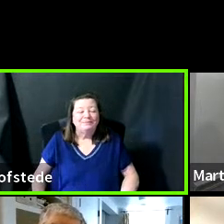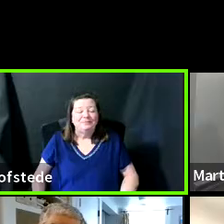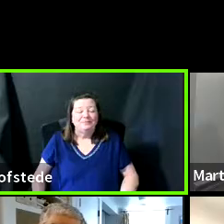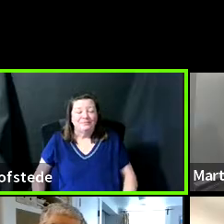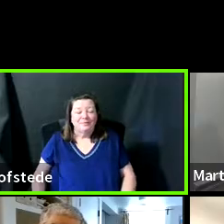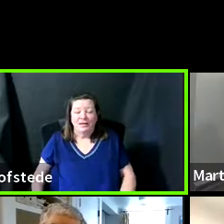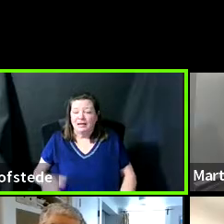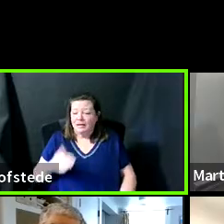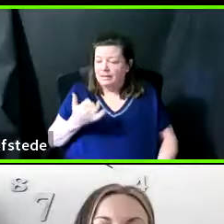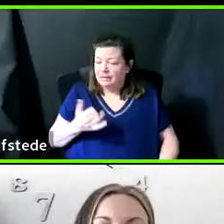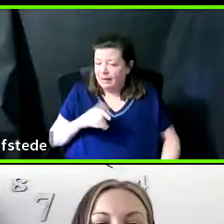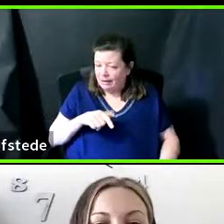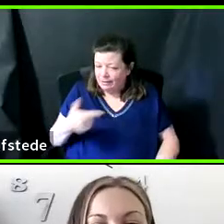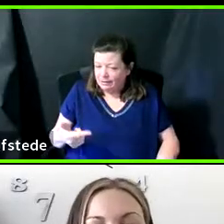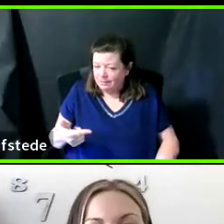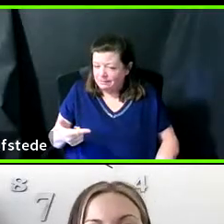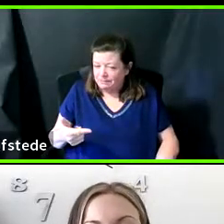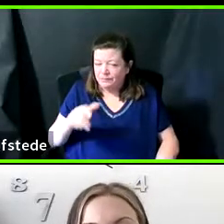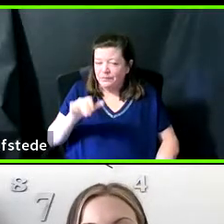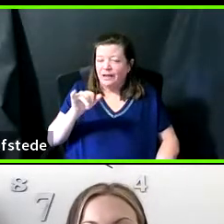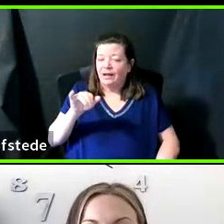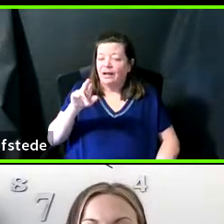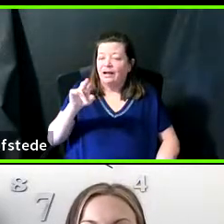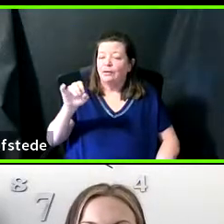And let me pass it over to Irina.